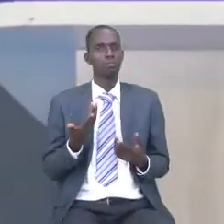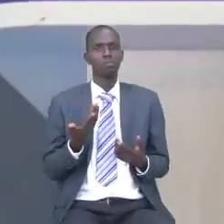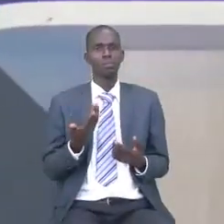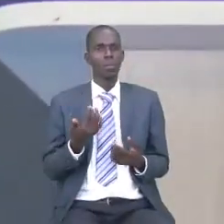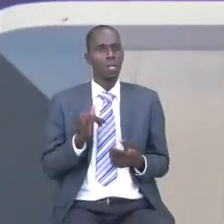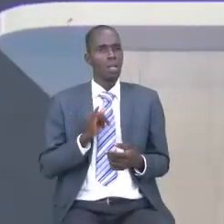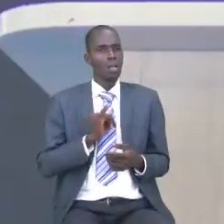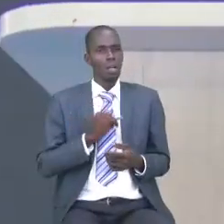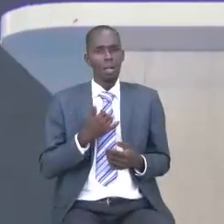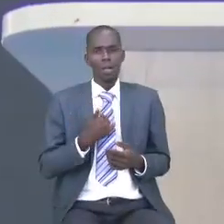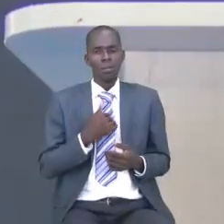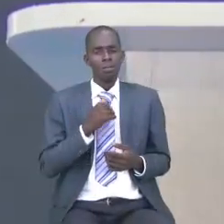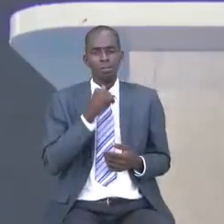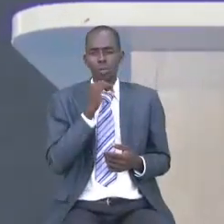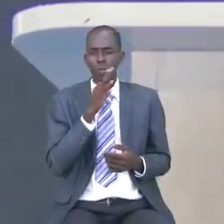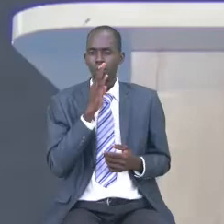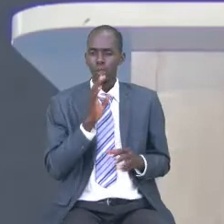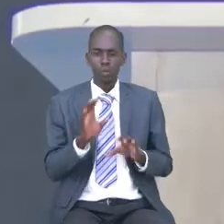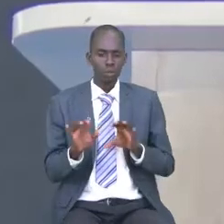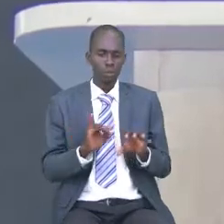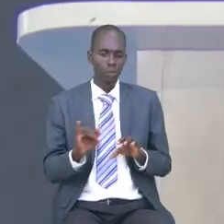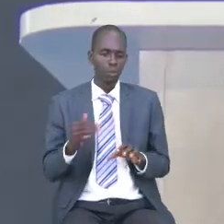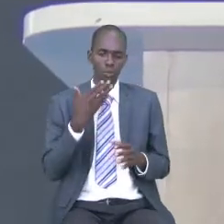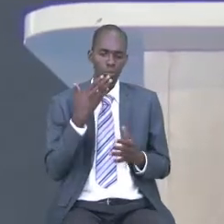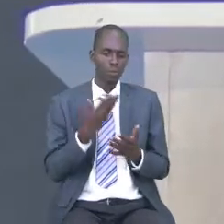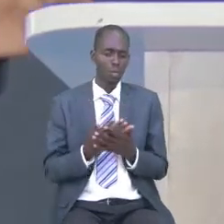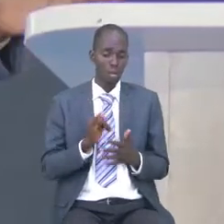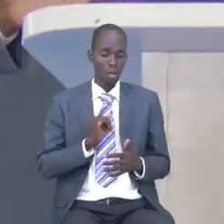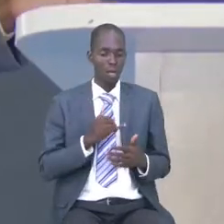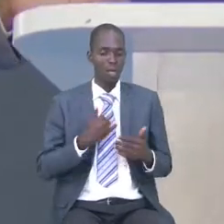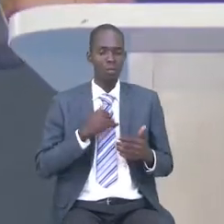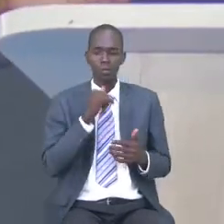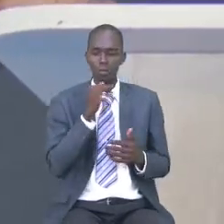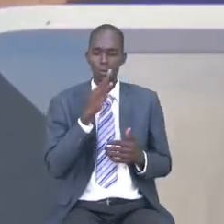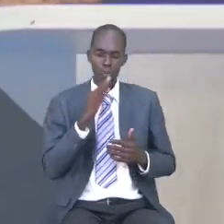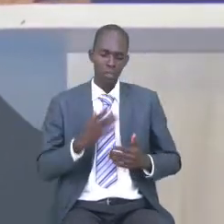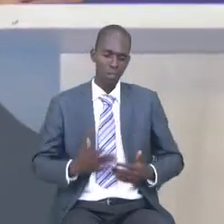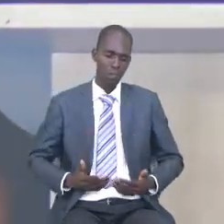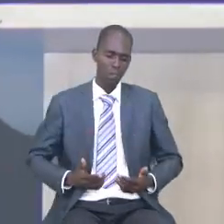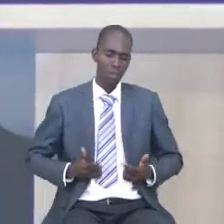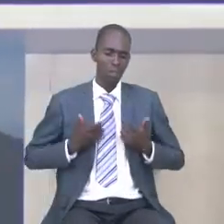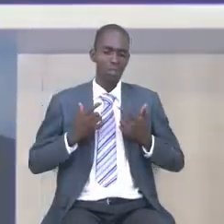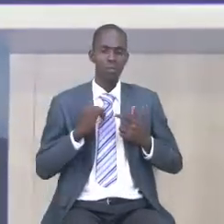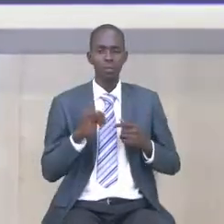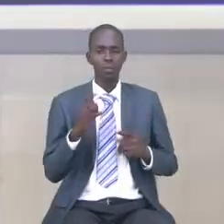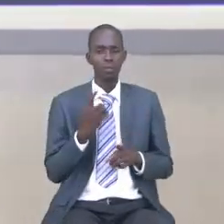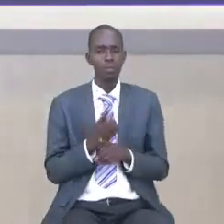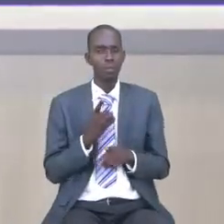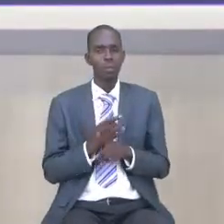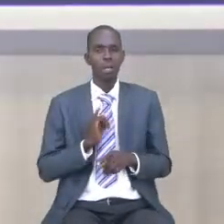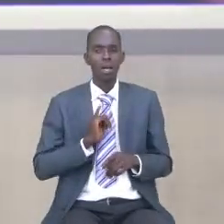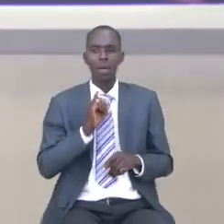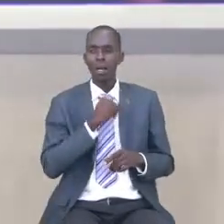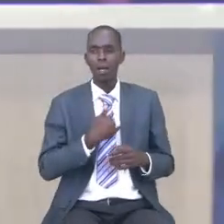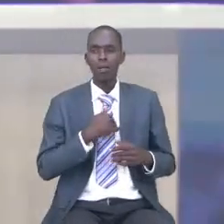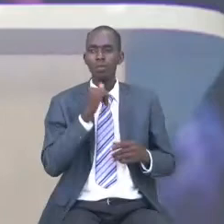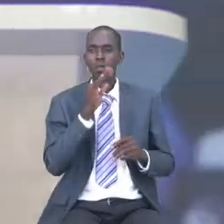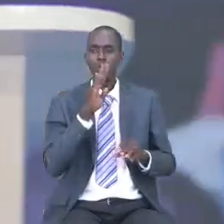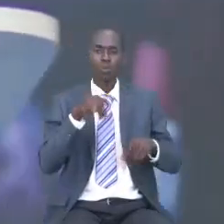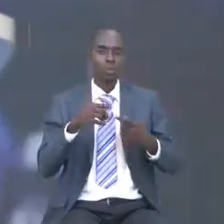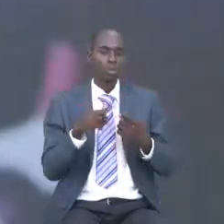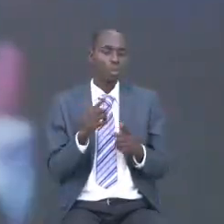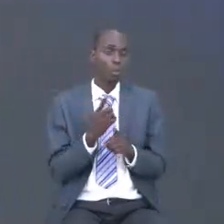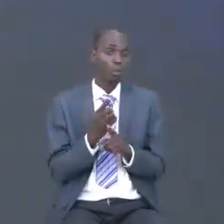doing well. I've not been living right. I've not been going the right direction. Tell the Lord